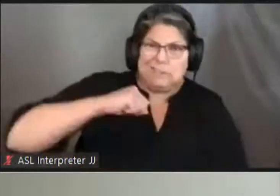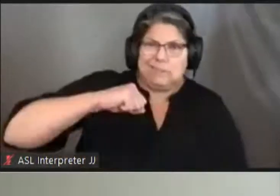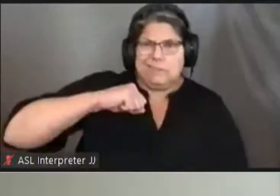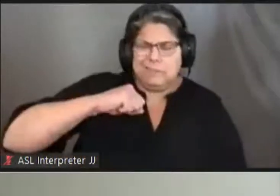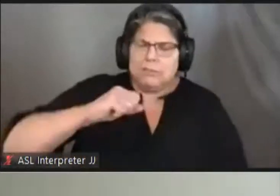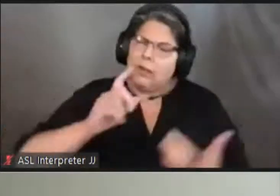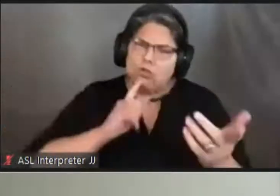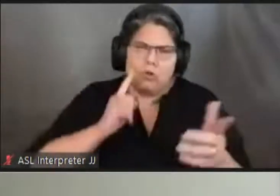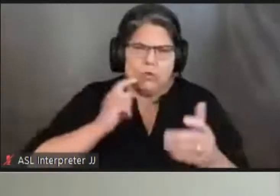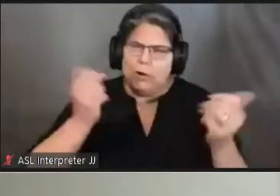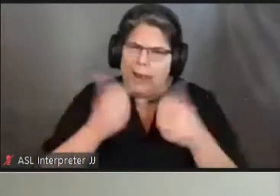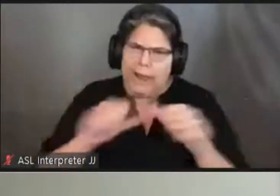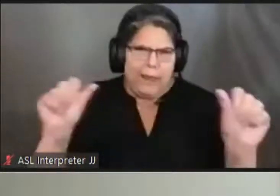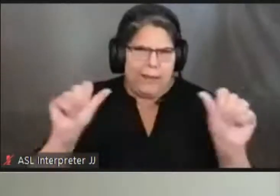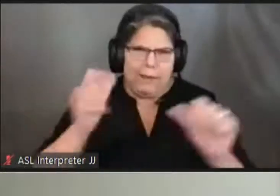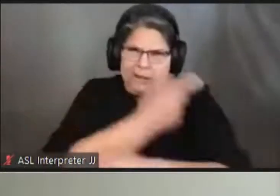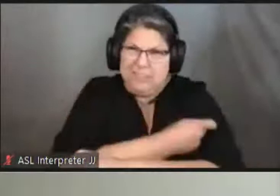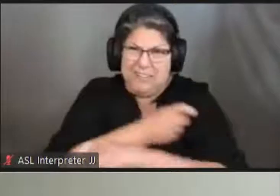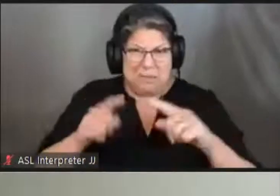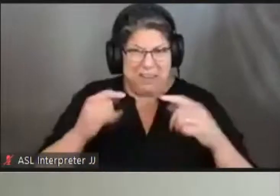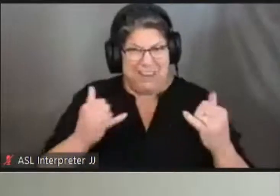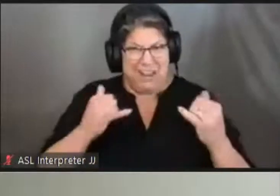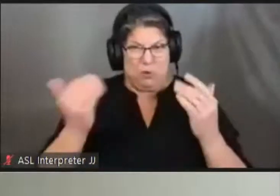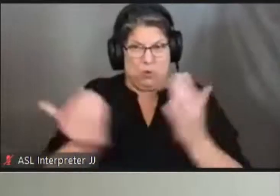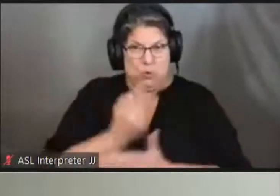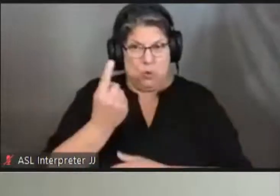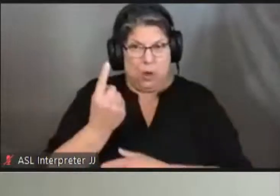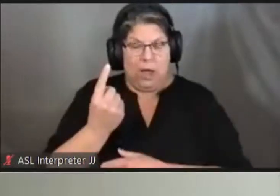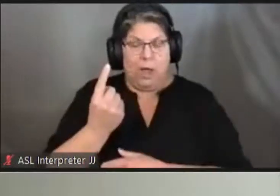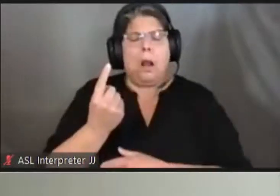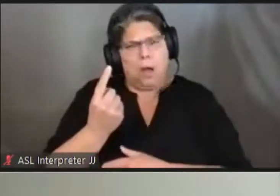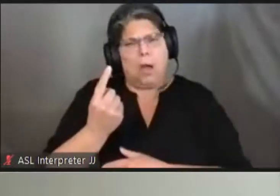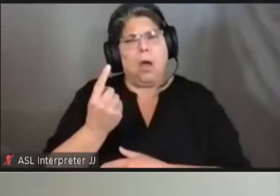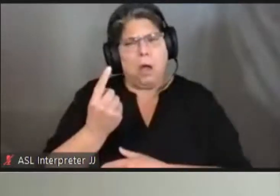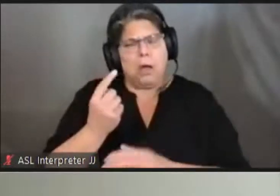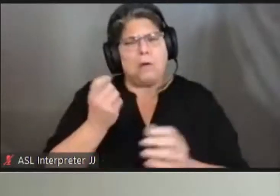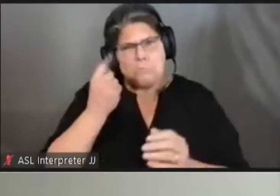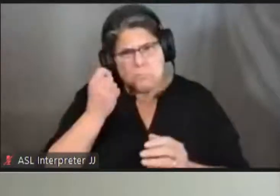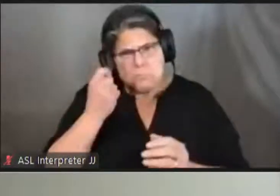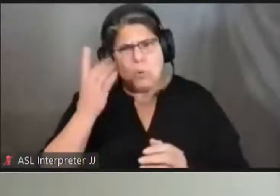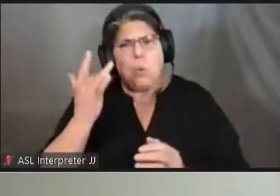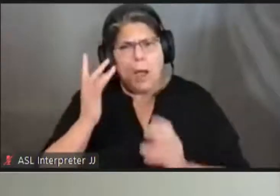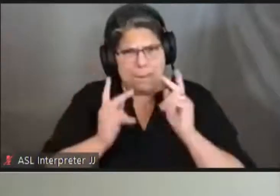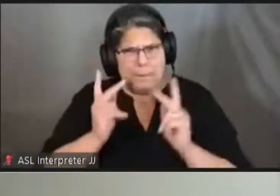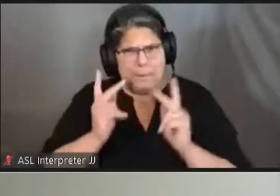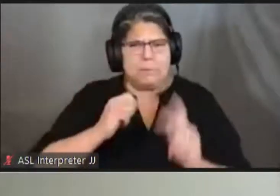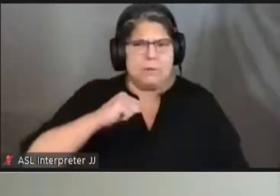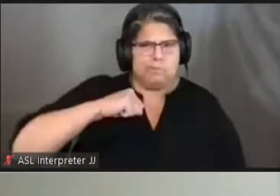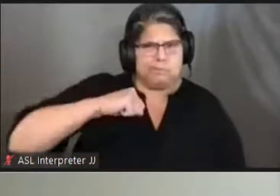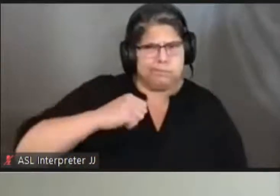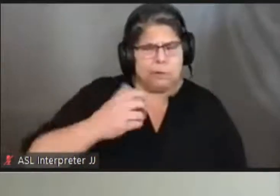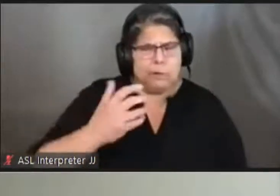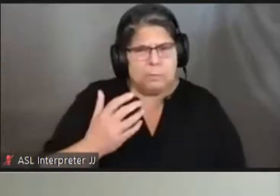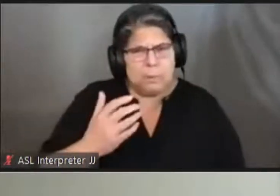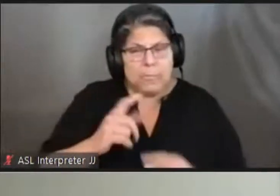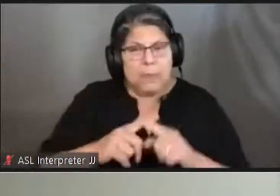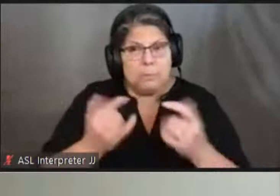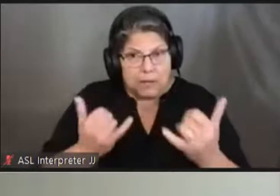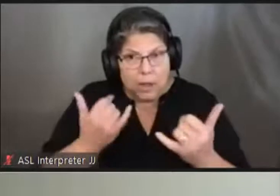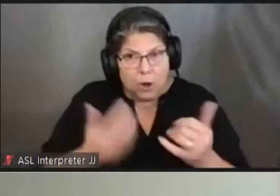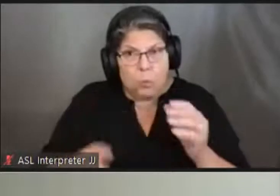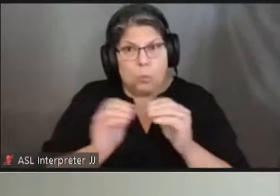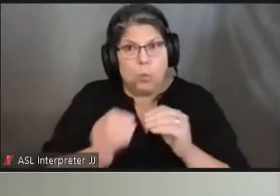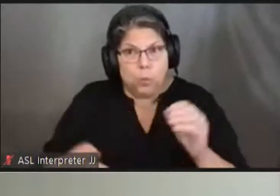vaccines, but certainly with a new vaccine, there's been a lot more reason for people to be hesitant. I think now that there are more and more people